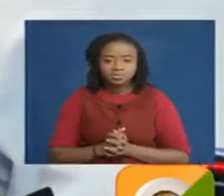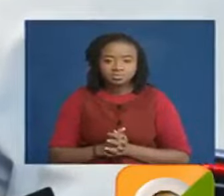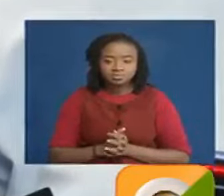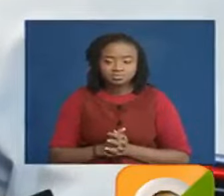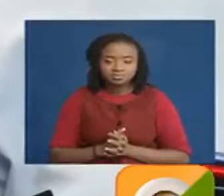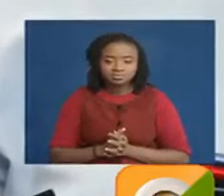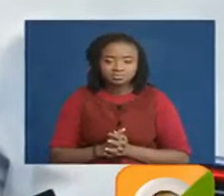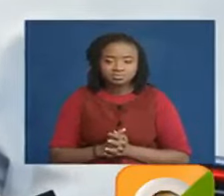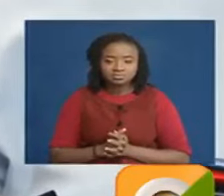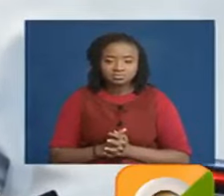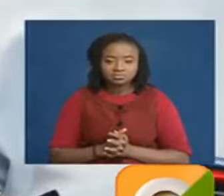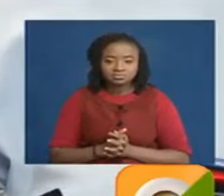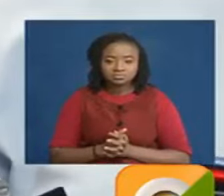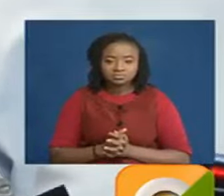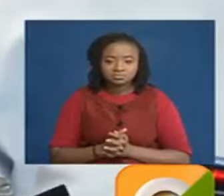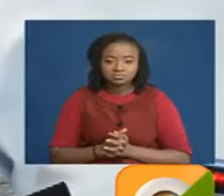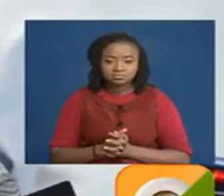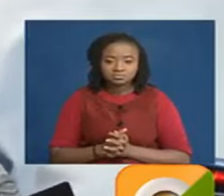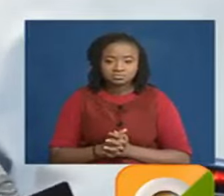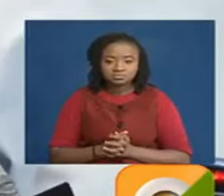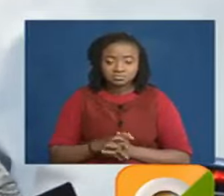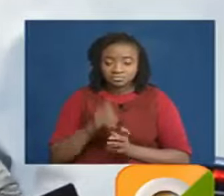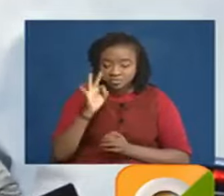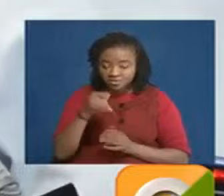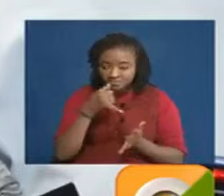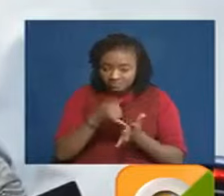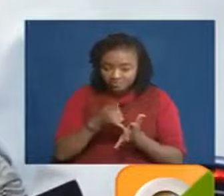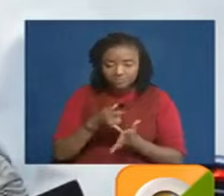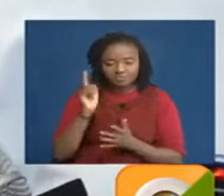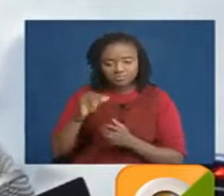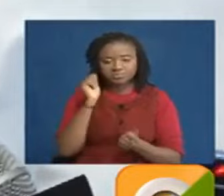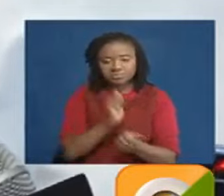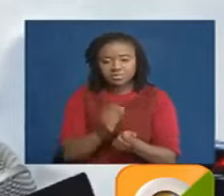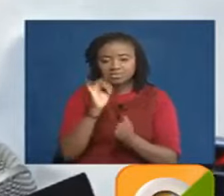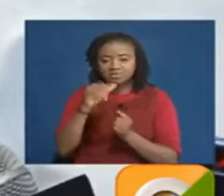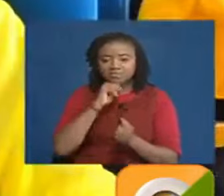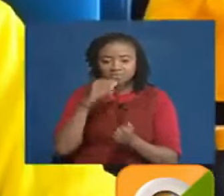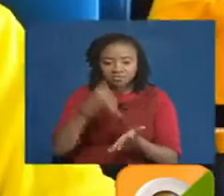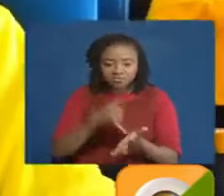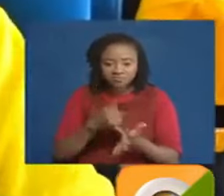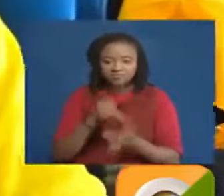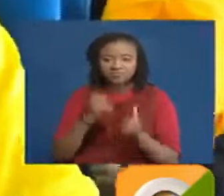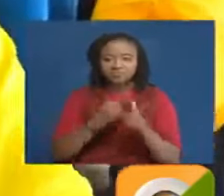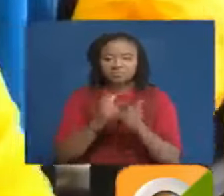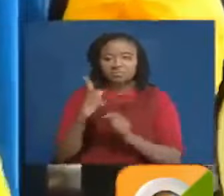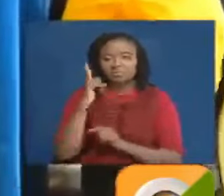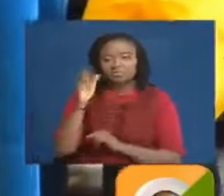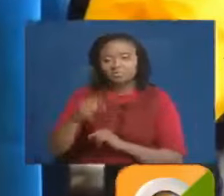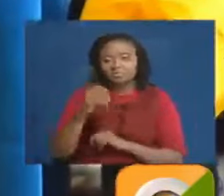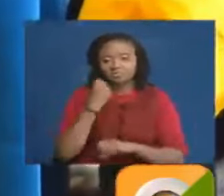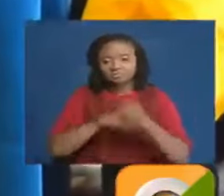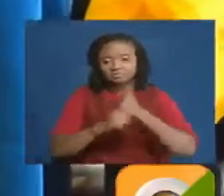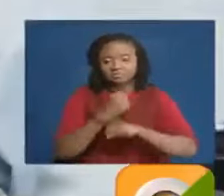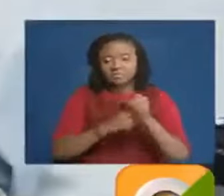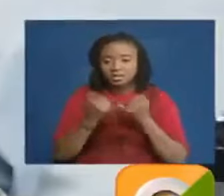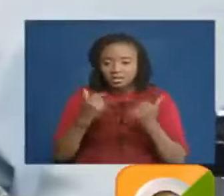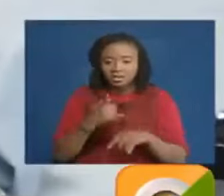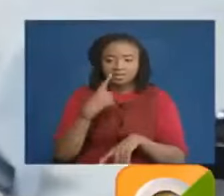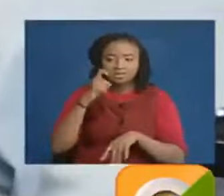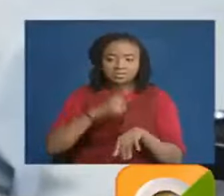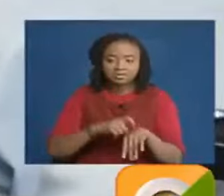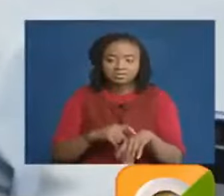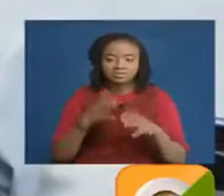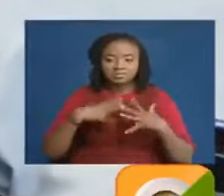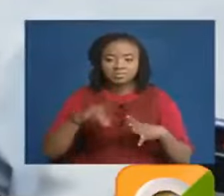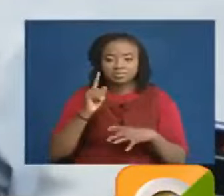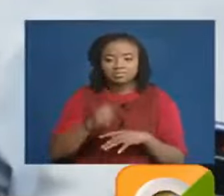he's involved, he must face the music. If he's not involved, then the law will also take its course. So it is time. People will carry their cross. People will pay